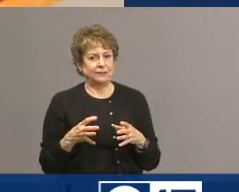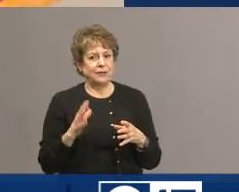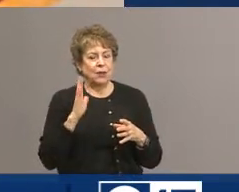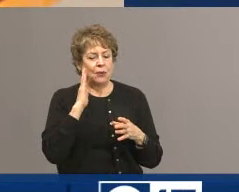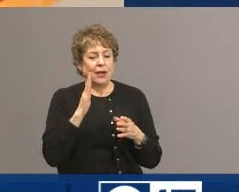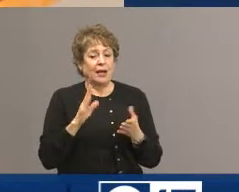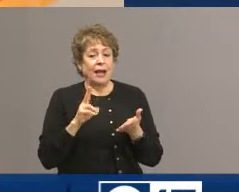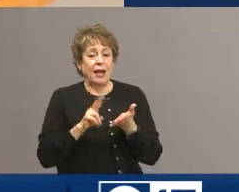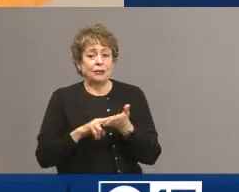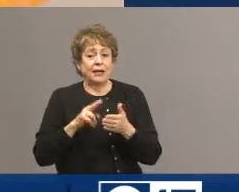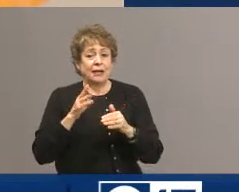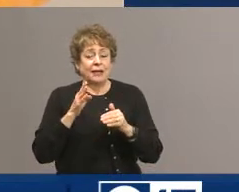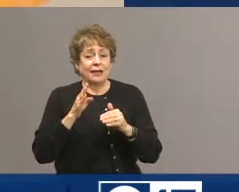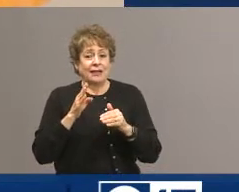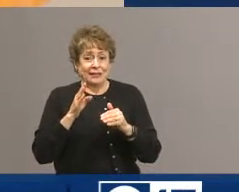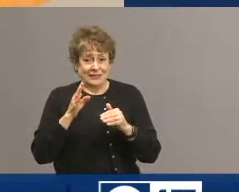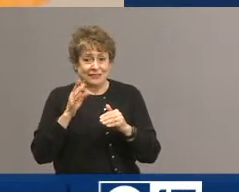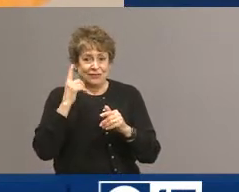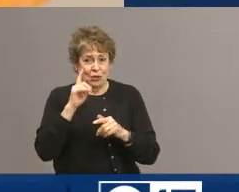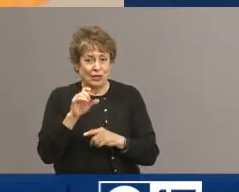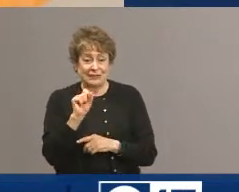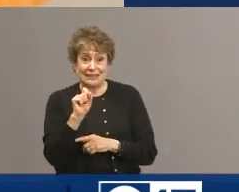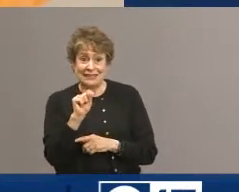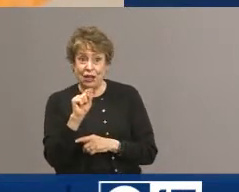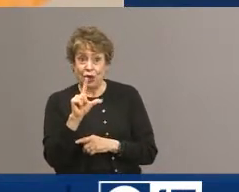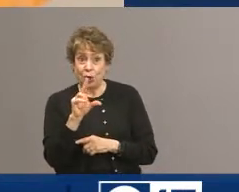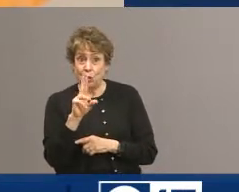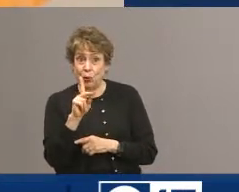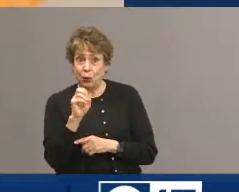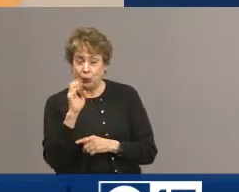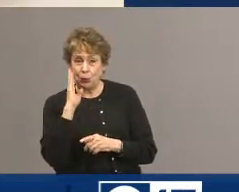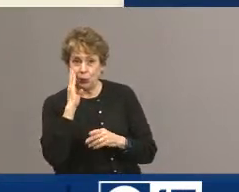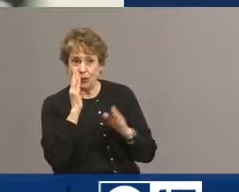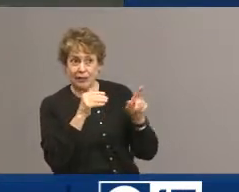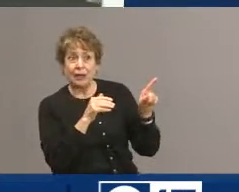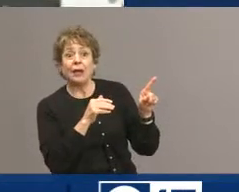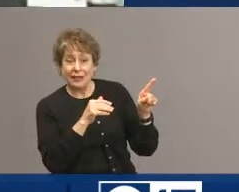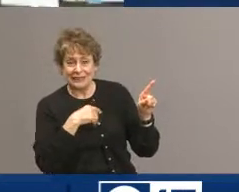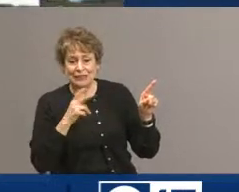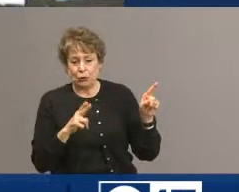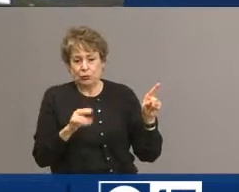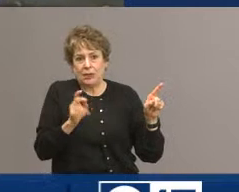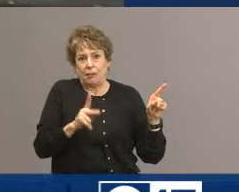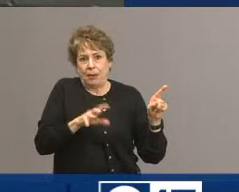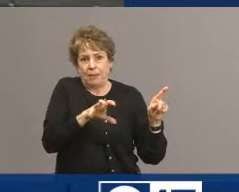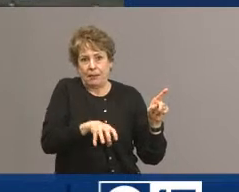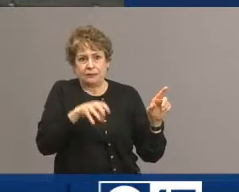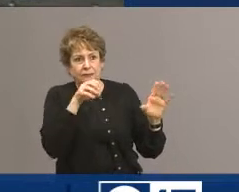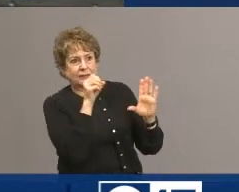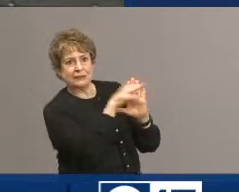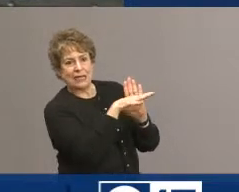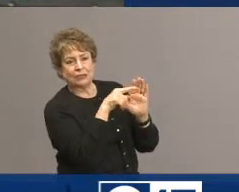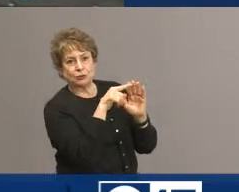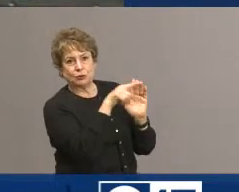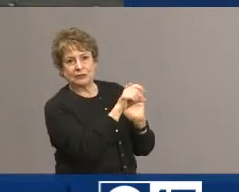going with a national vendor as well for that. Thank you. Thank you, Stephanie.